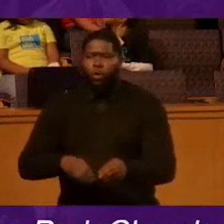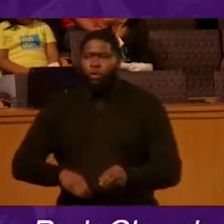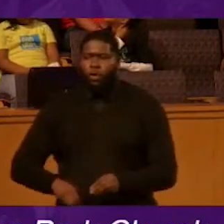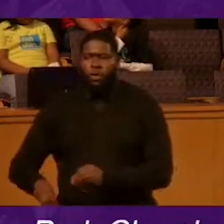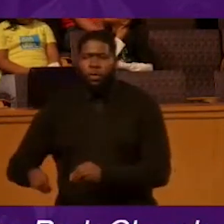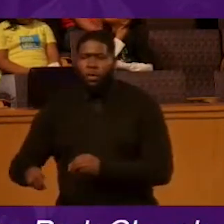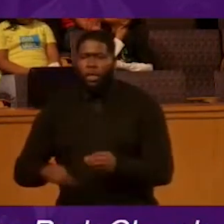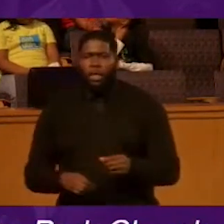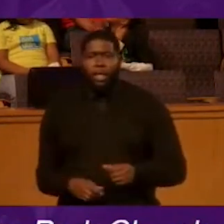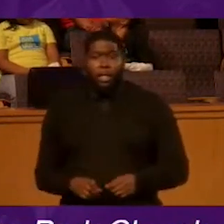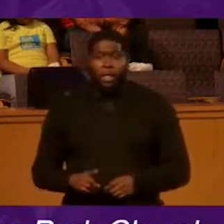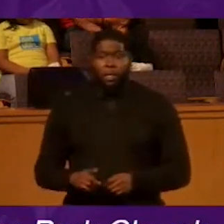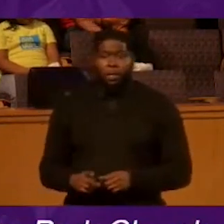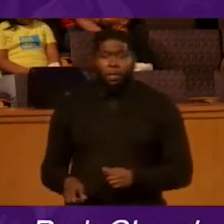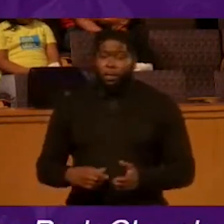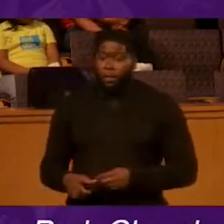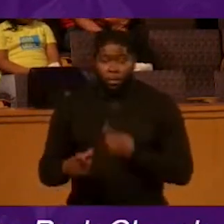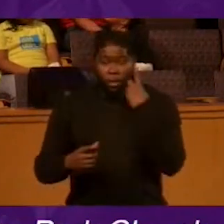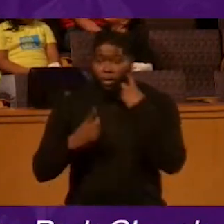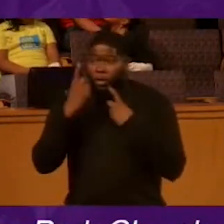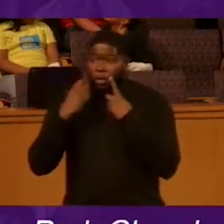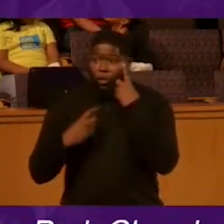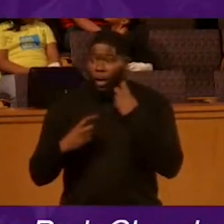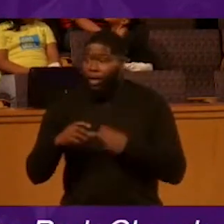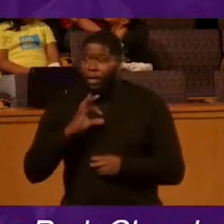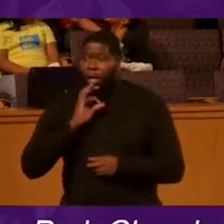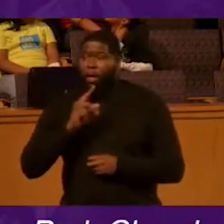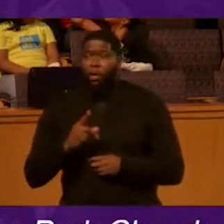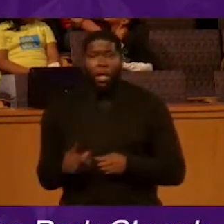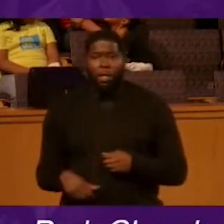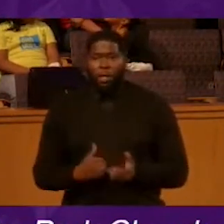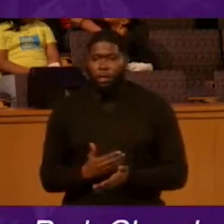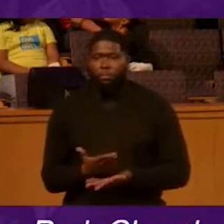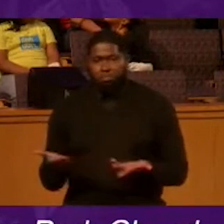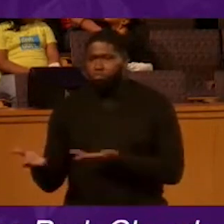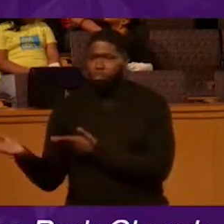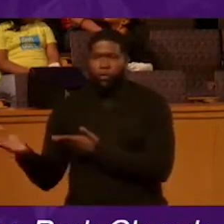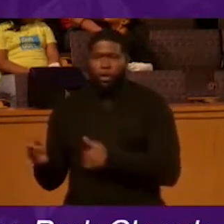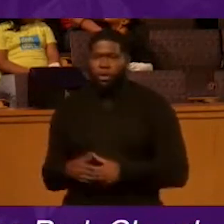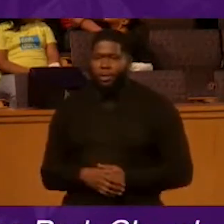It just depends. Some days it's cry and then say, okay, get over yourself.